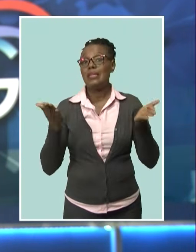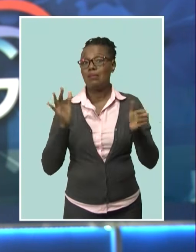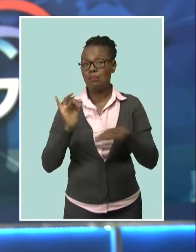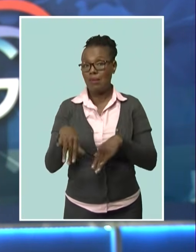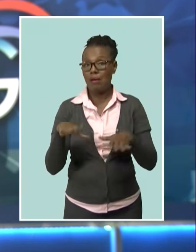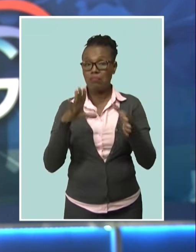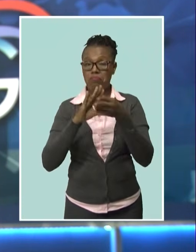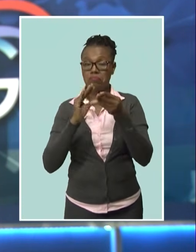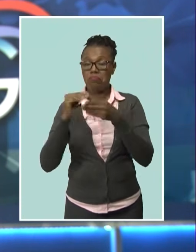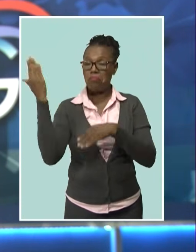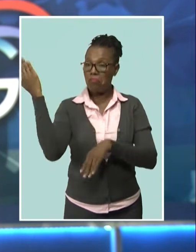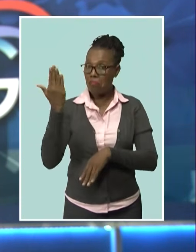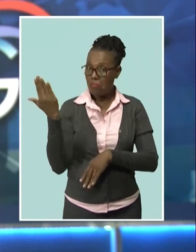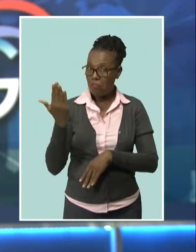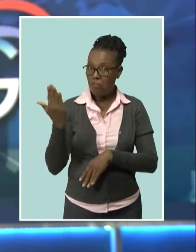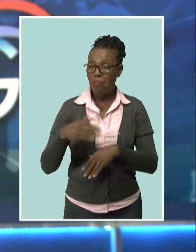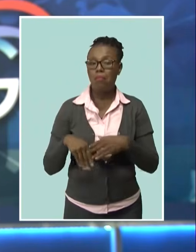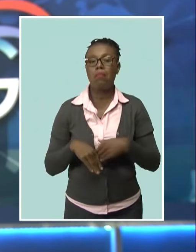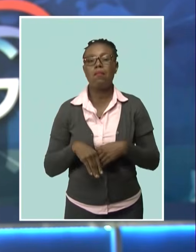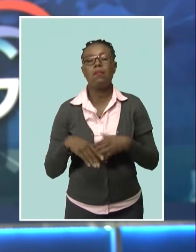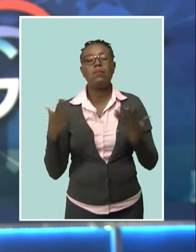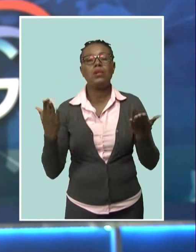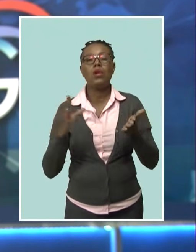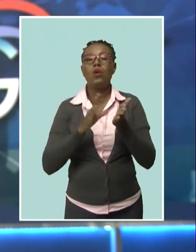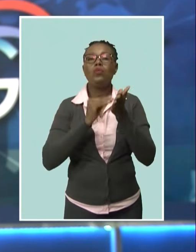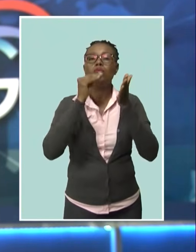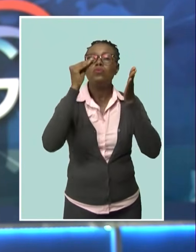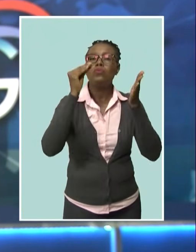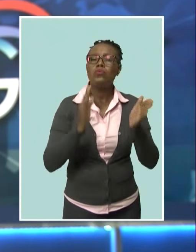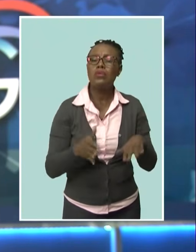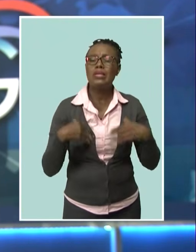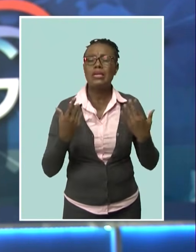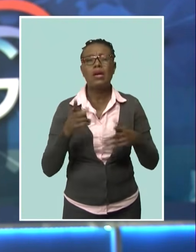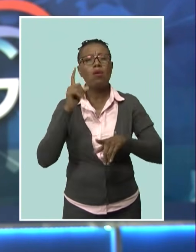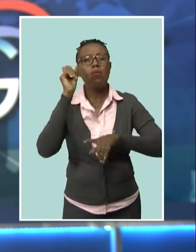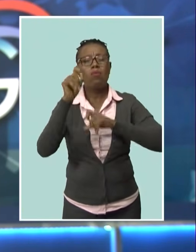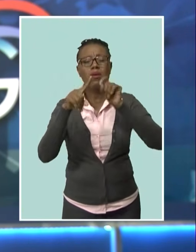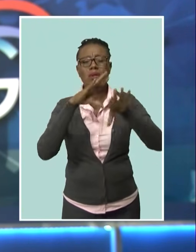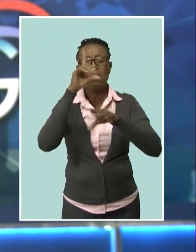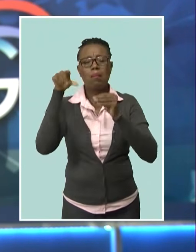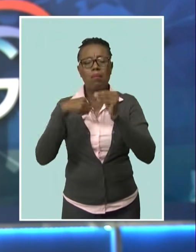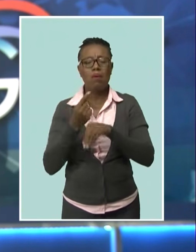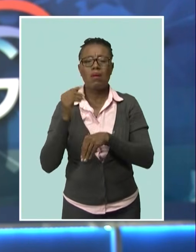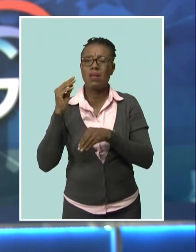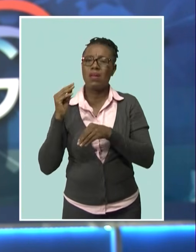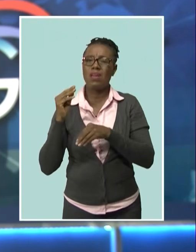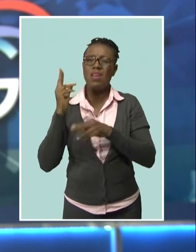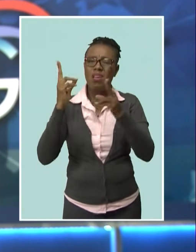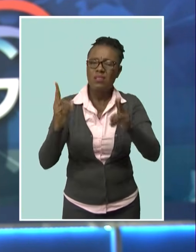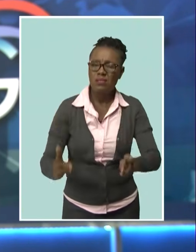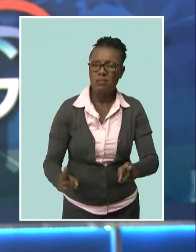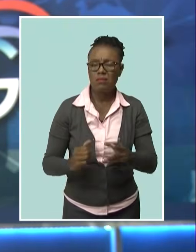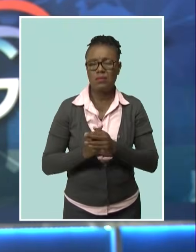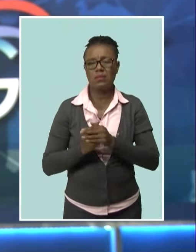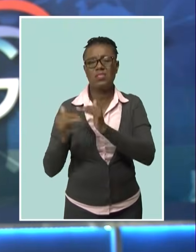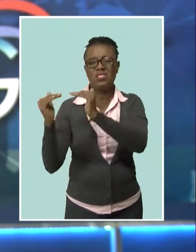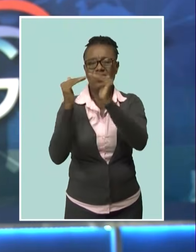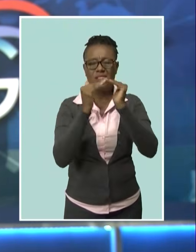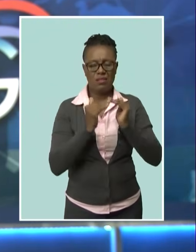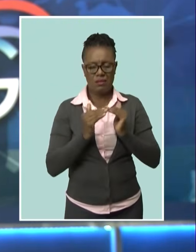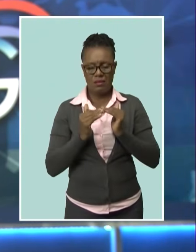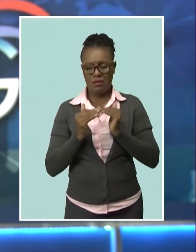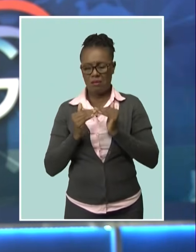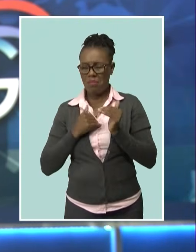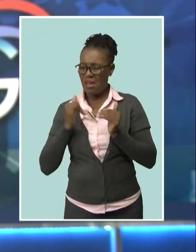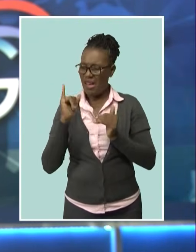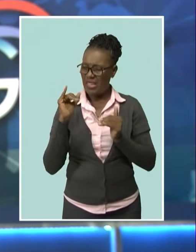competition, as Deanza mentioned, students tackled big questions about history, justice, and identity. Again,